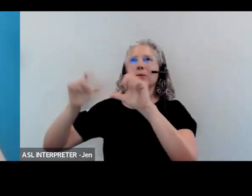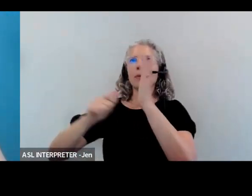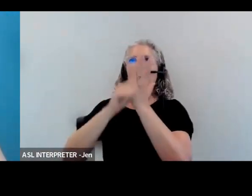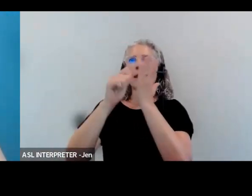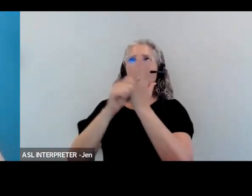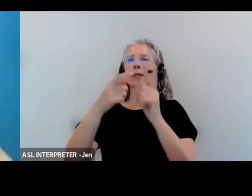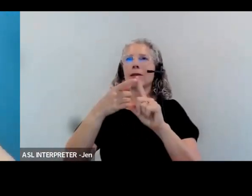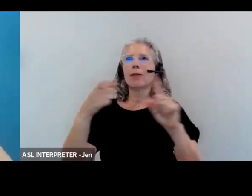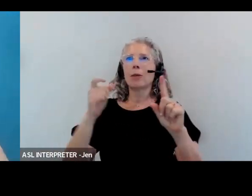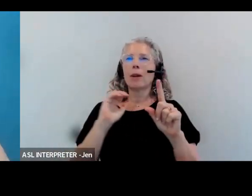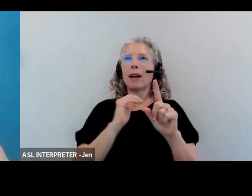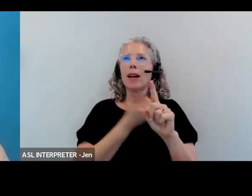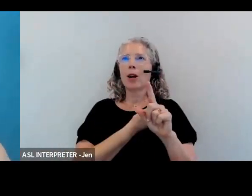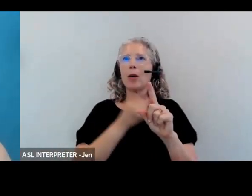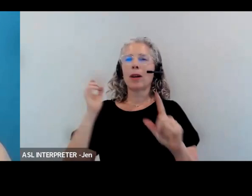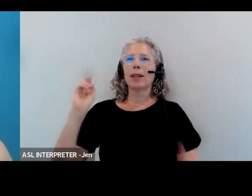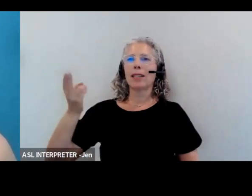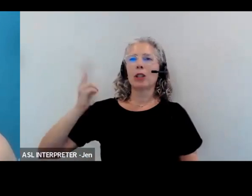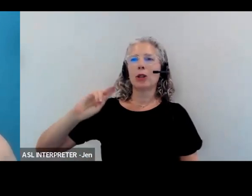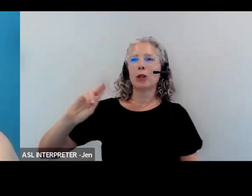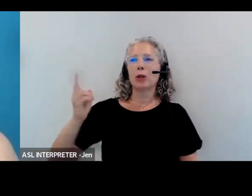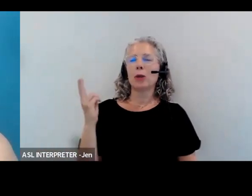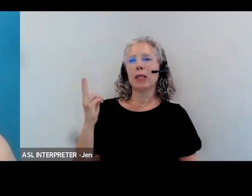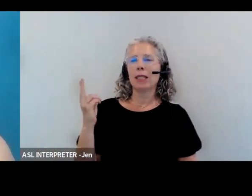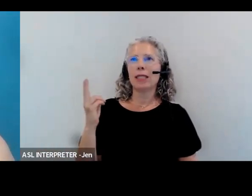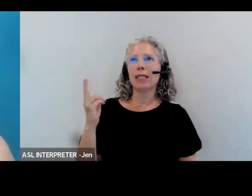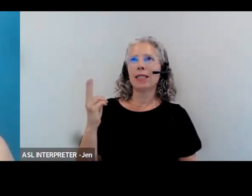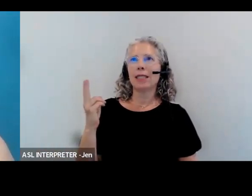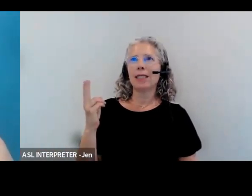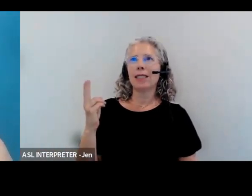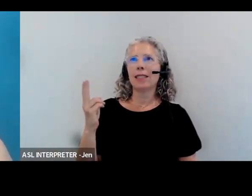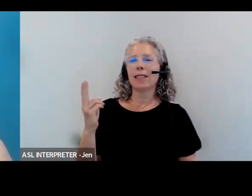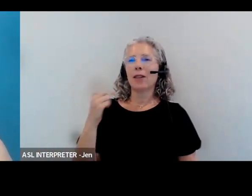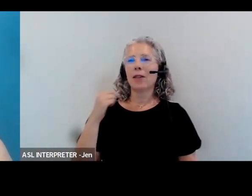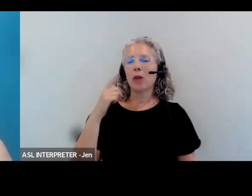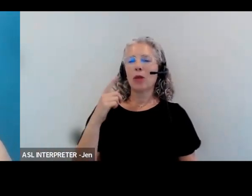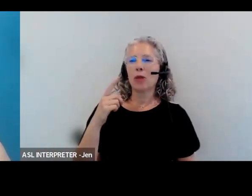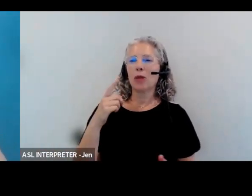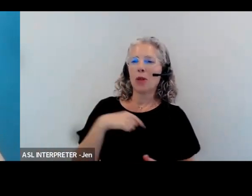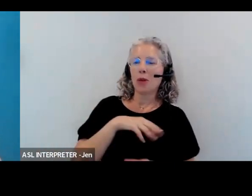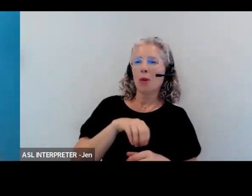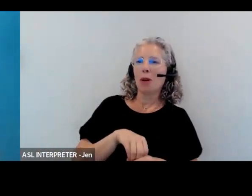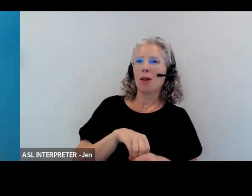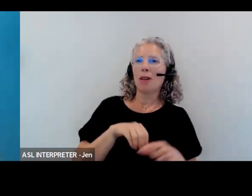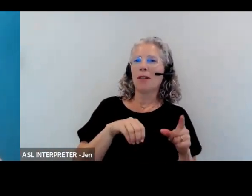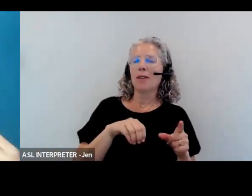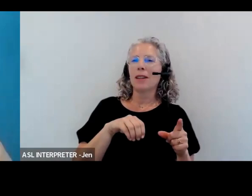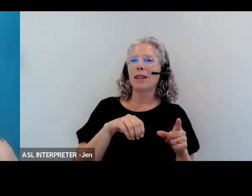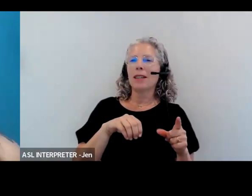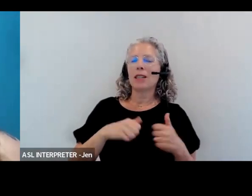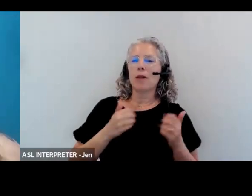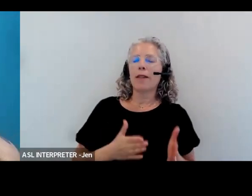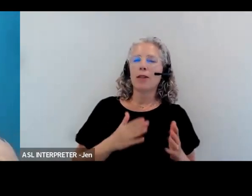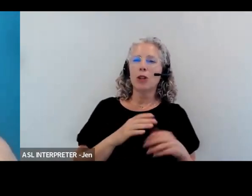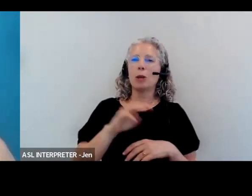from our history, or at least for those of us who are part of the psychiatric survivors movement, like